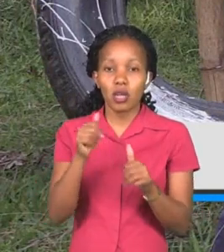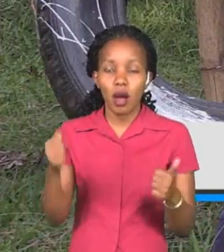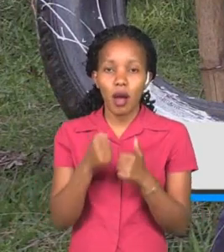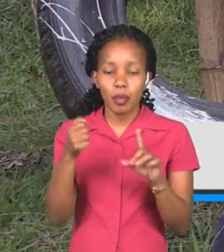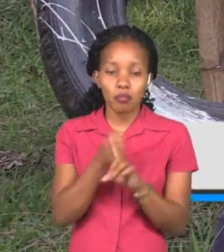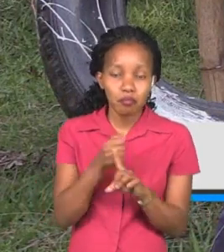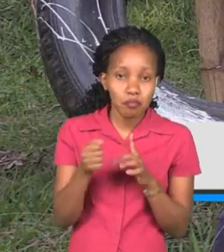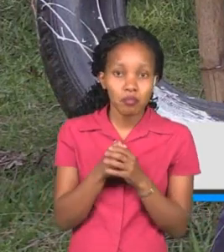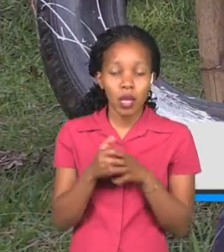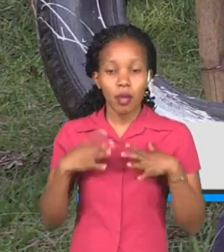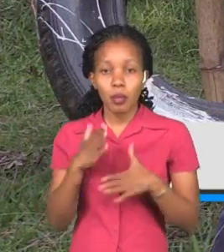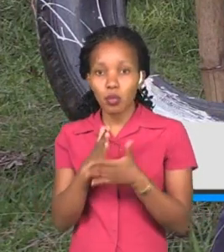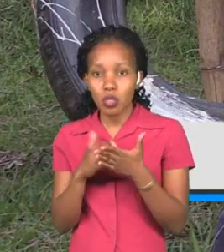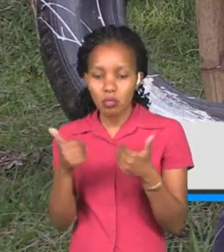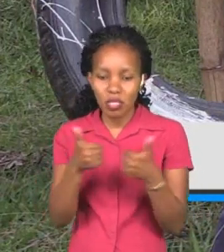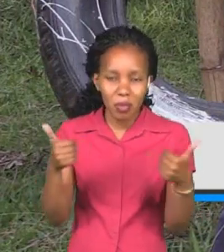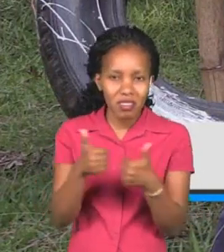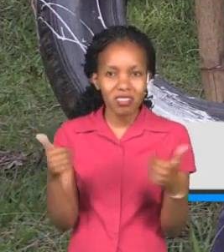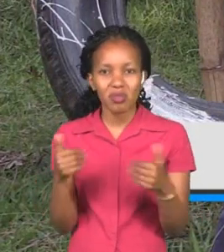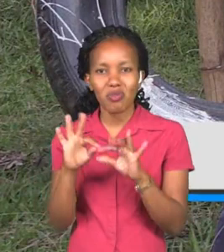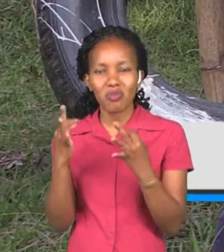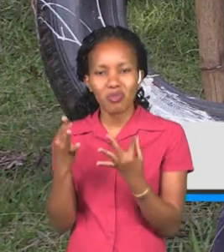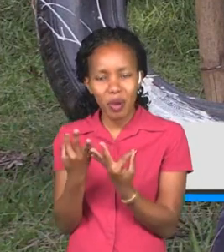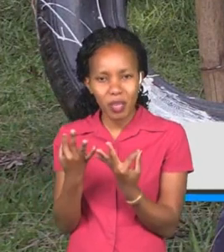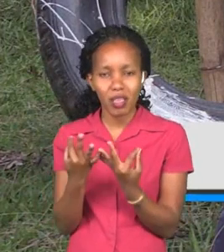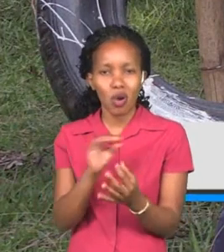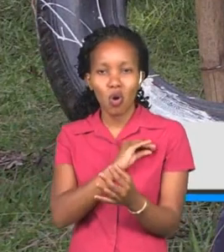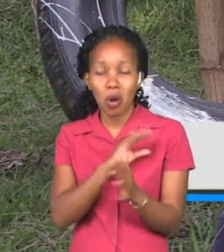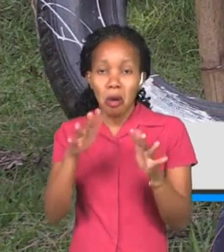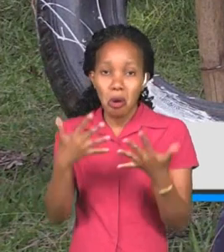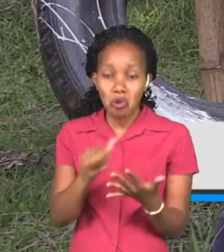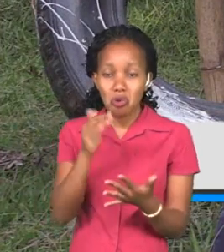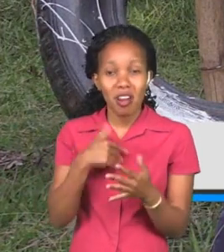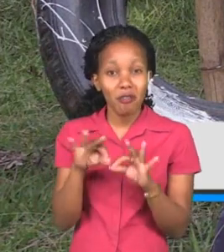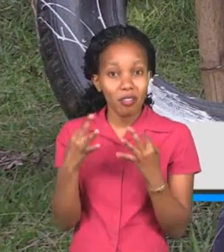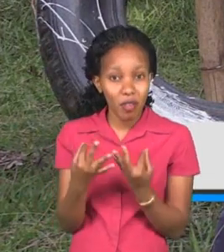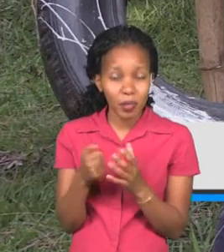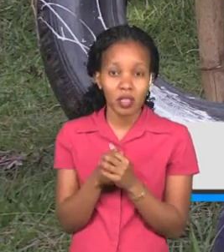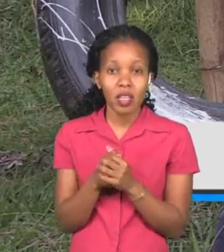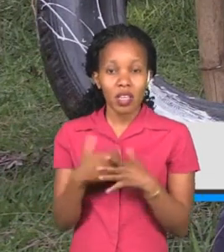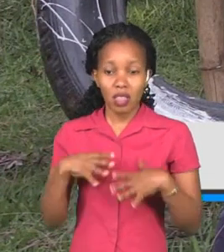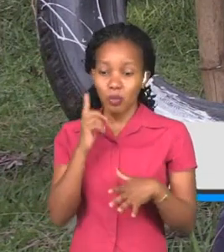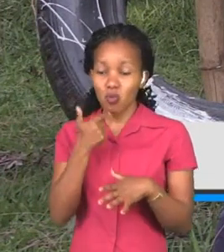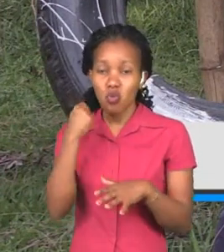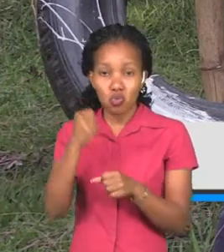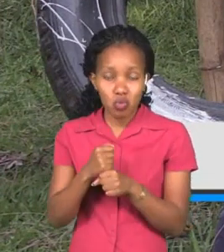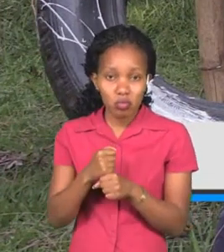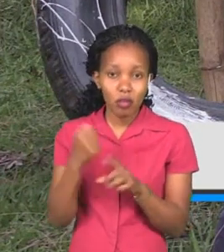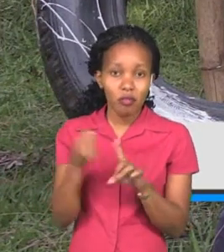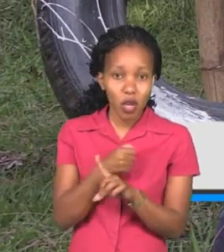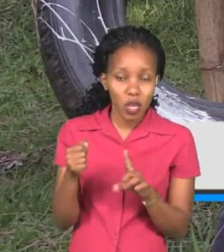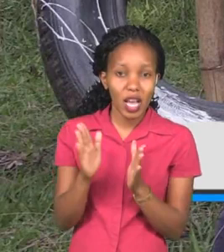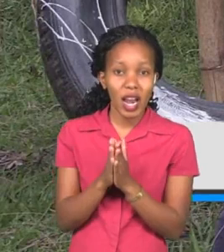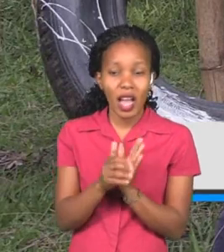you find that some people are separated from their families or maybe don't have them. The perpetrators, the victims, and those who